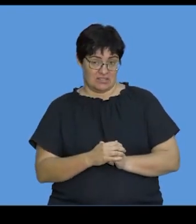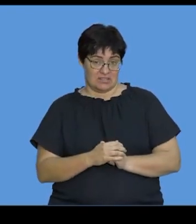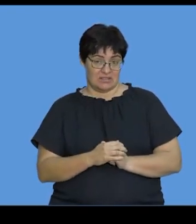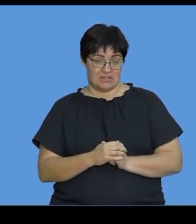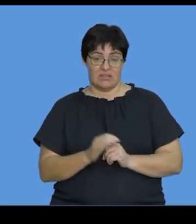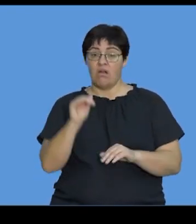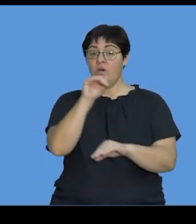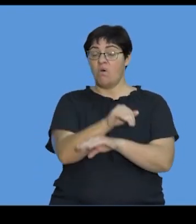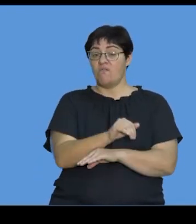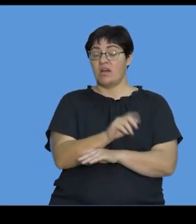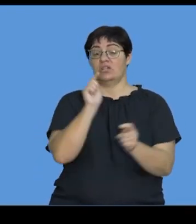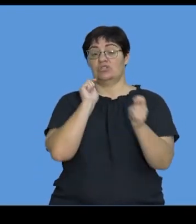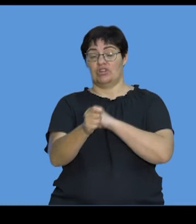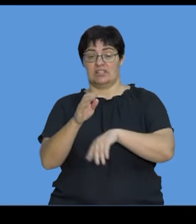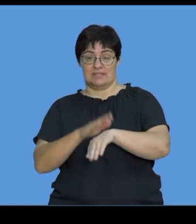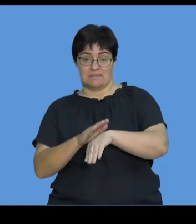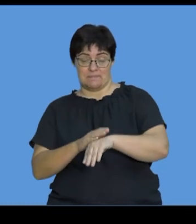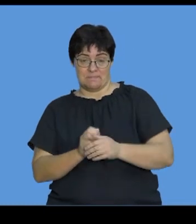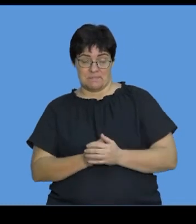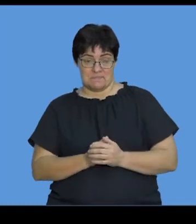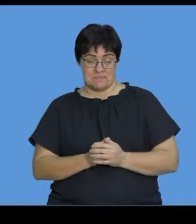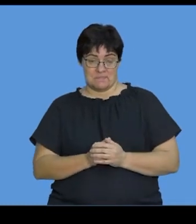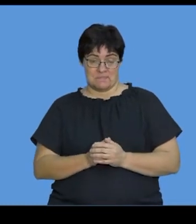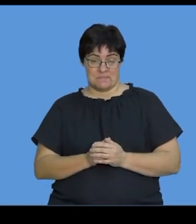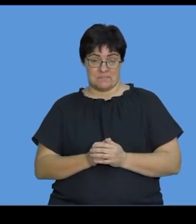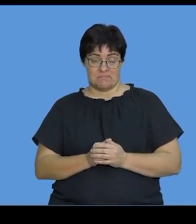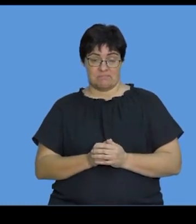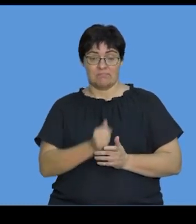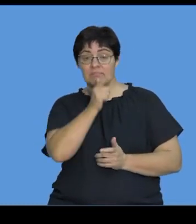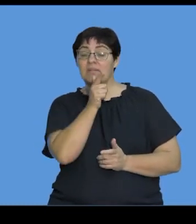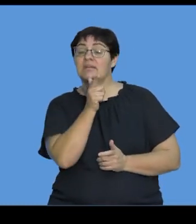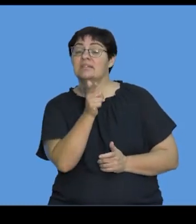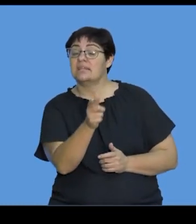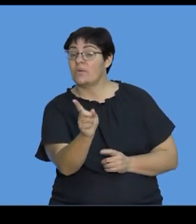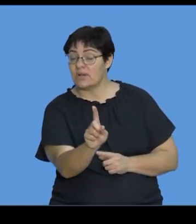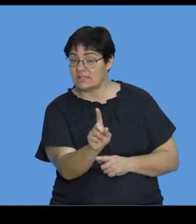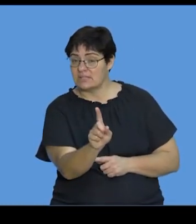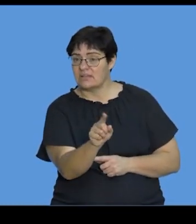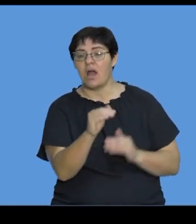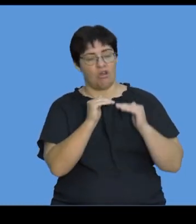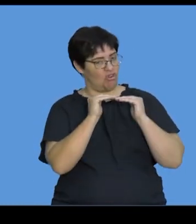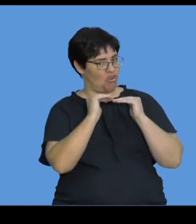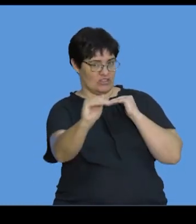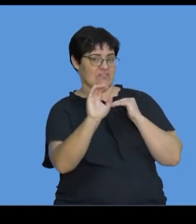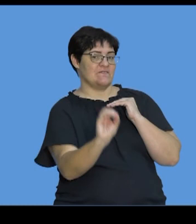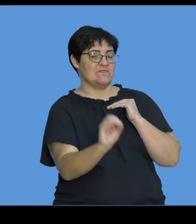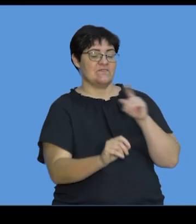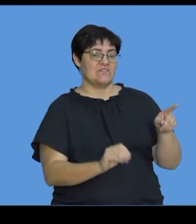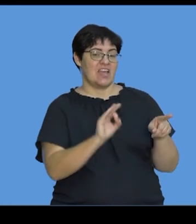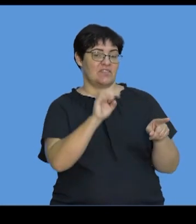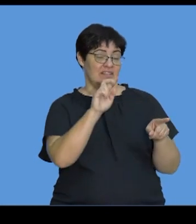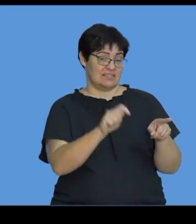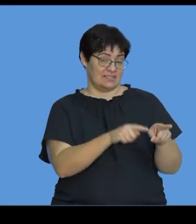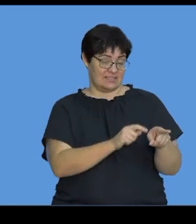velocity, over change in time. I've said to you, that is a